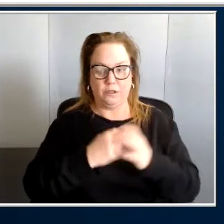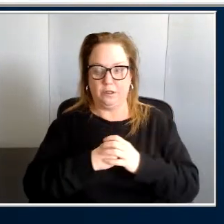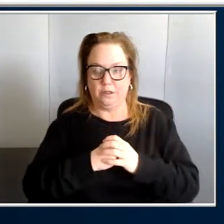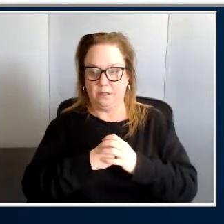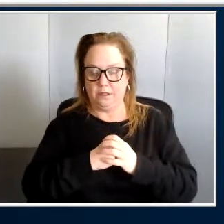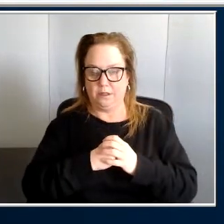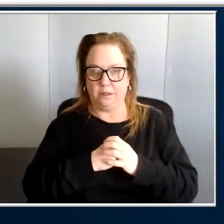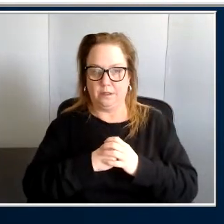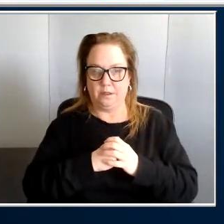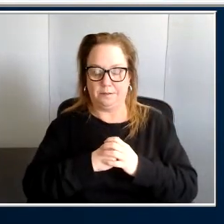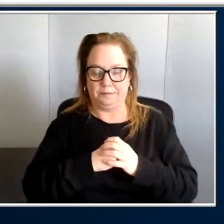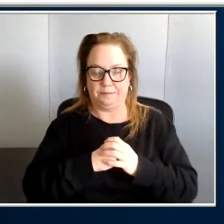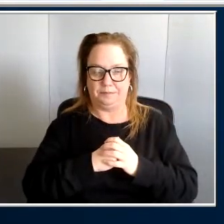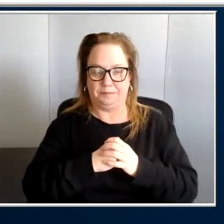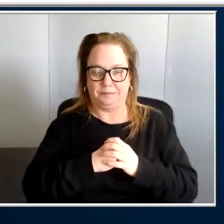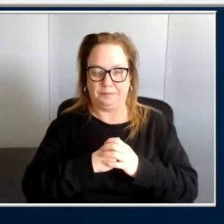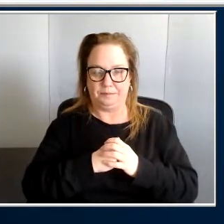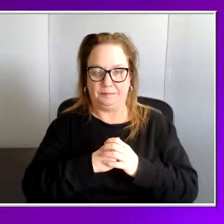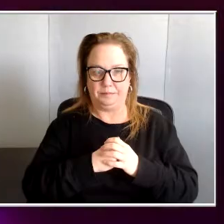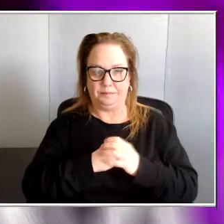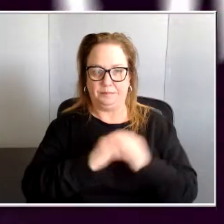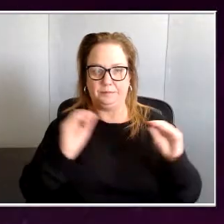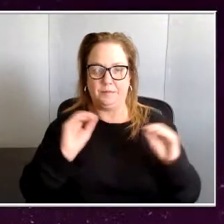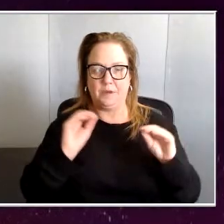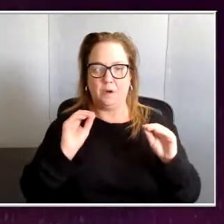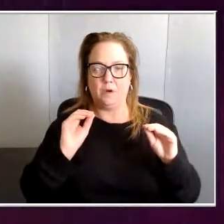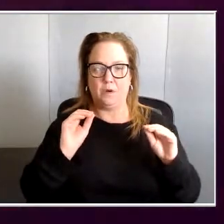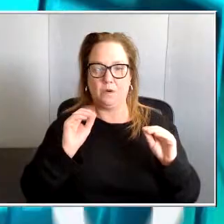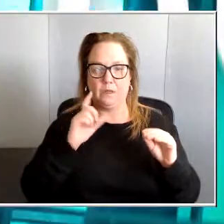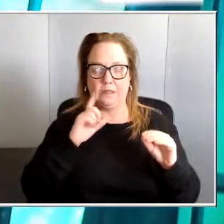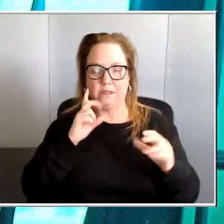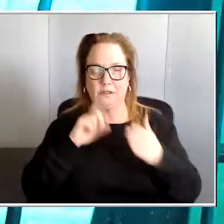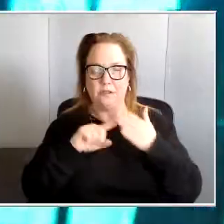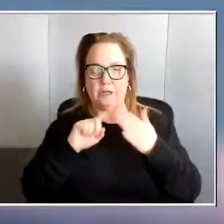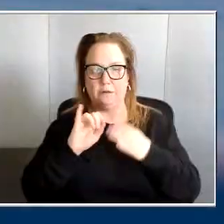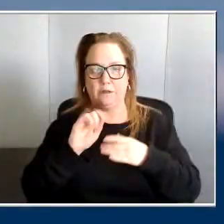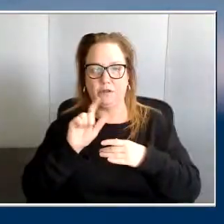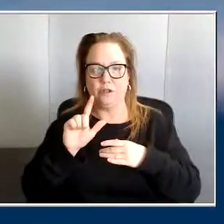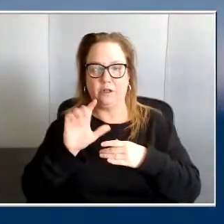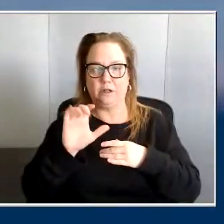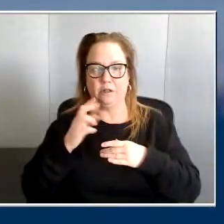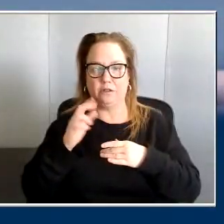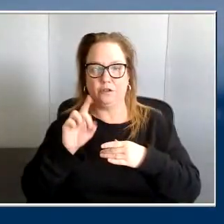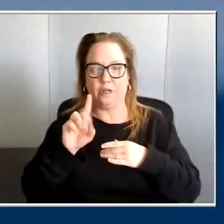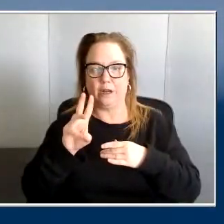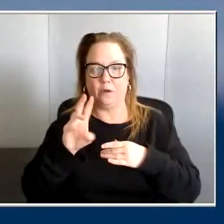or any questions? And looks like no. So let's check in with Jill Chadwick for community